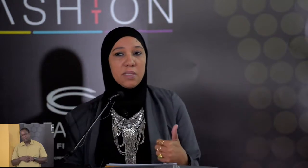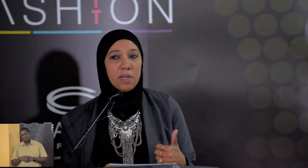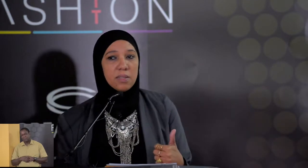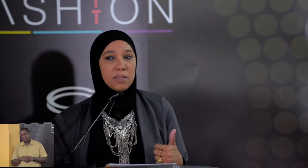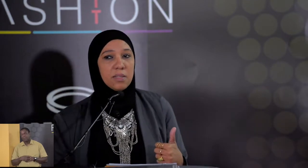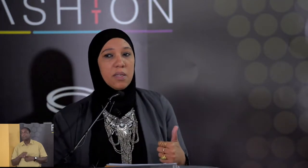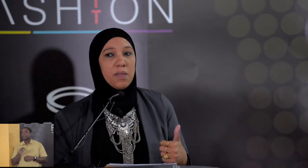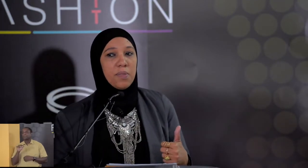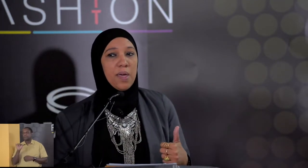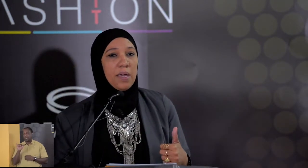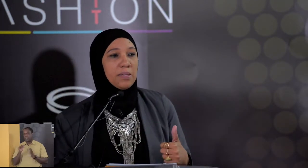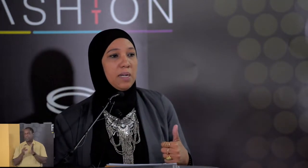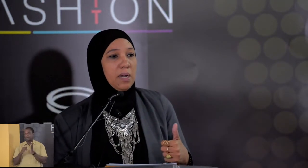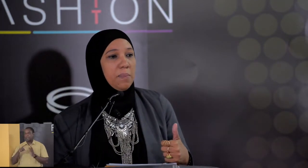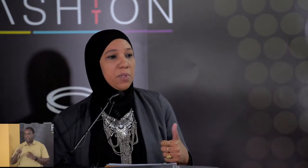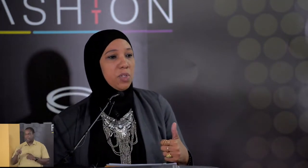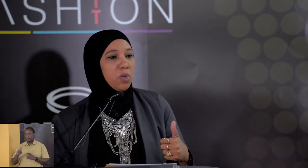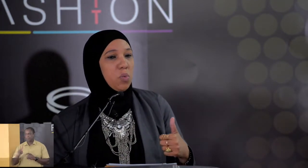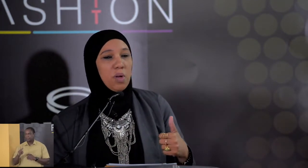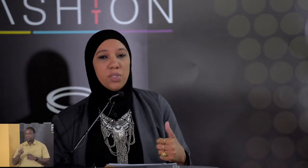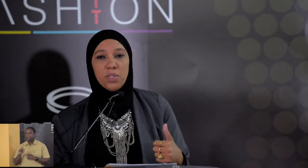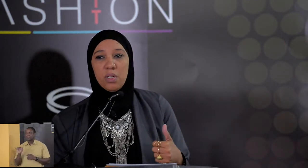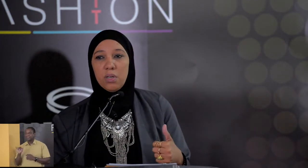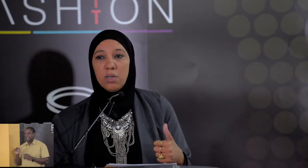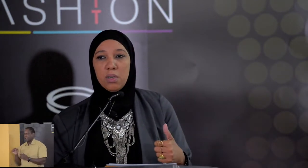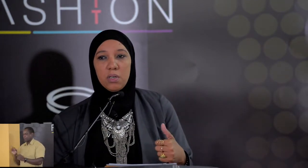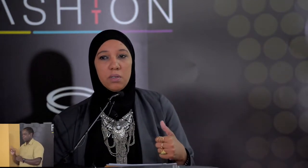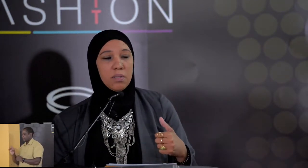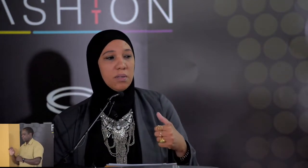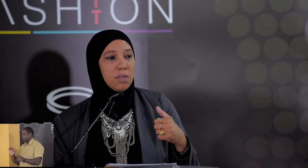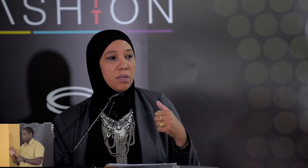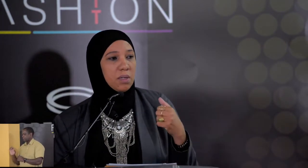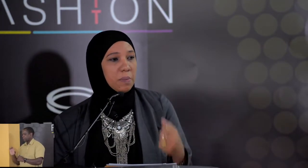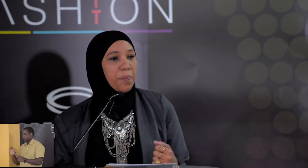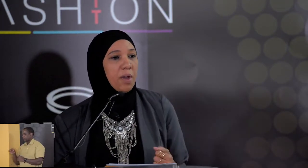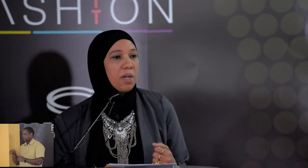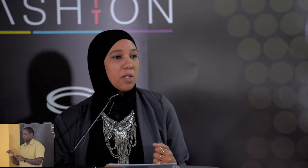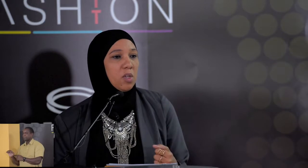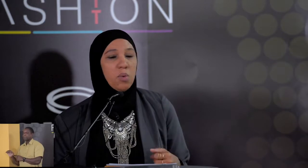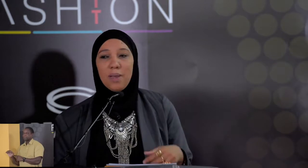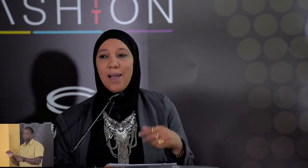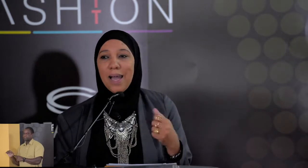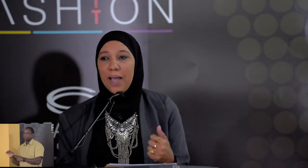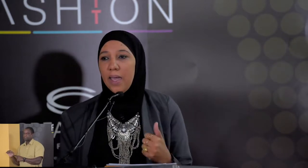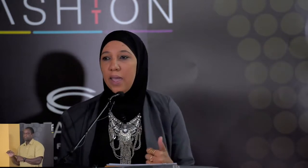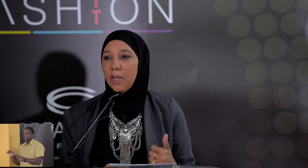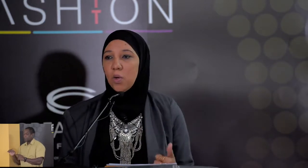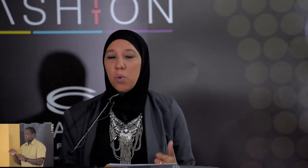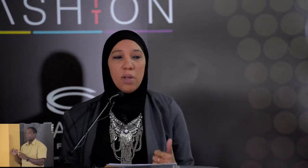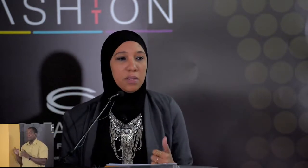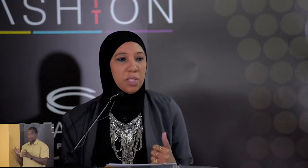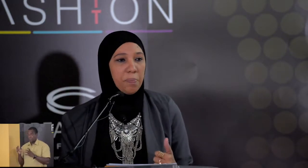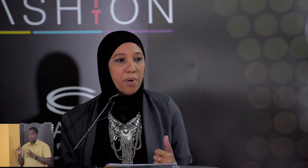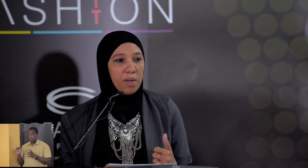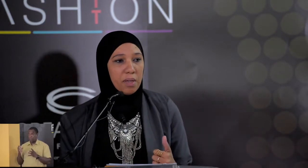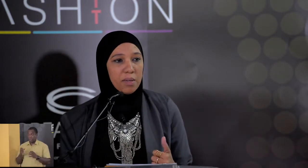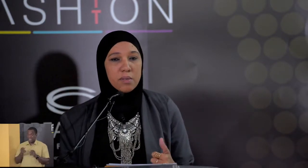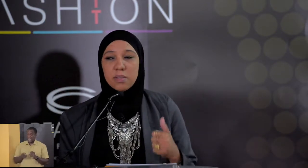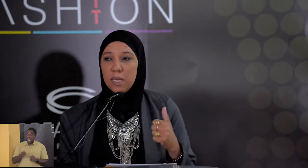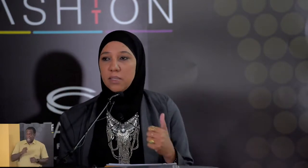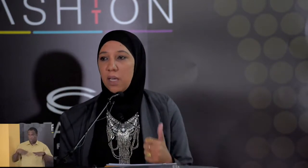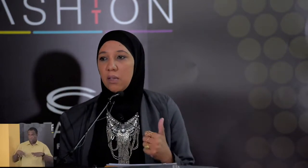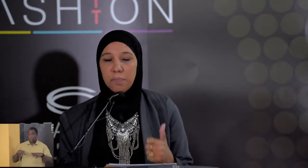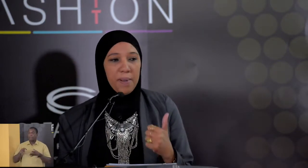end result, that you want a good product, you want a high-end quality